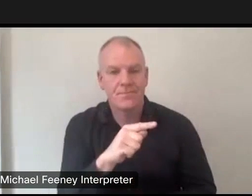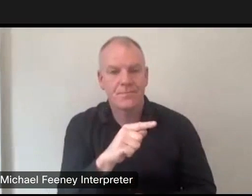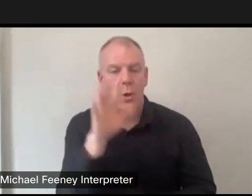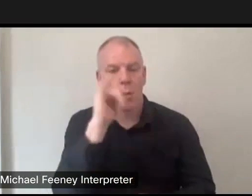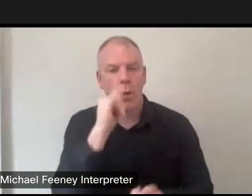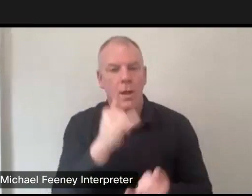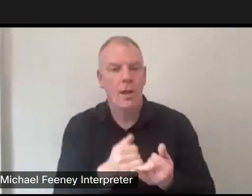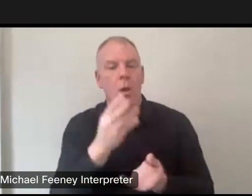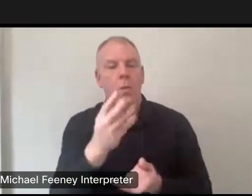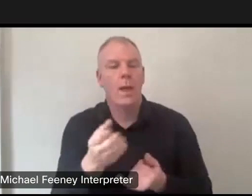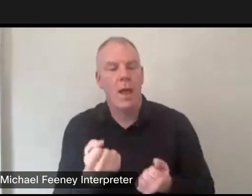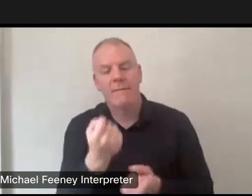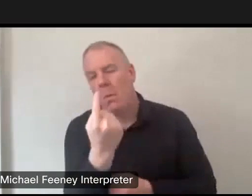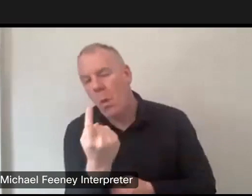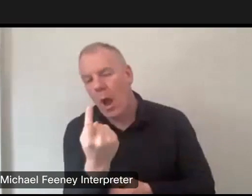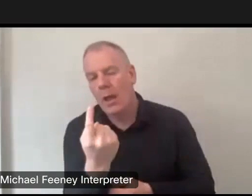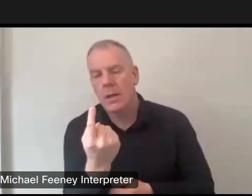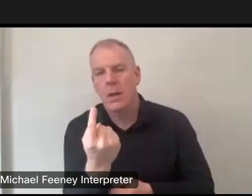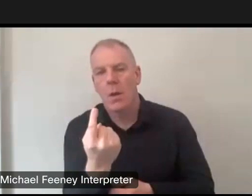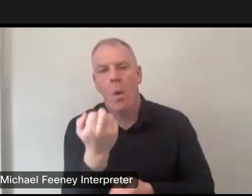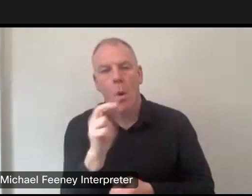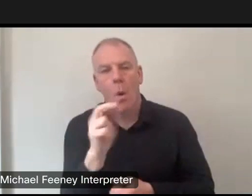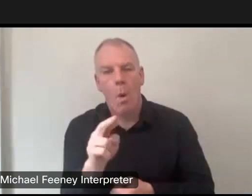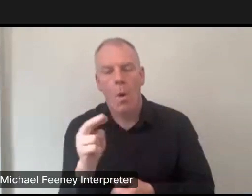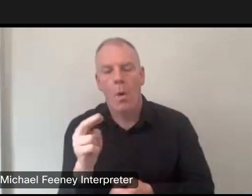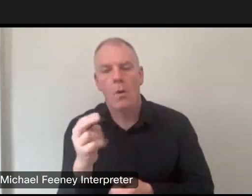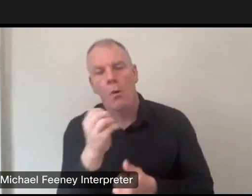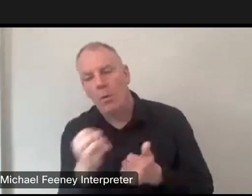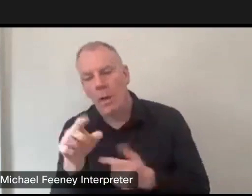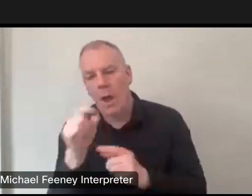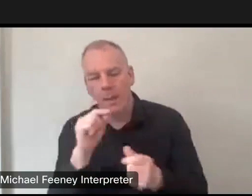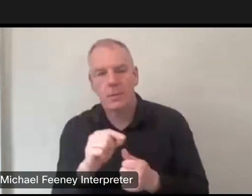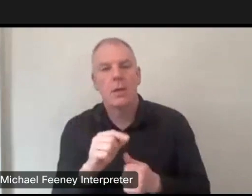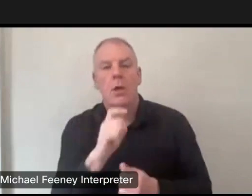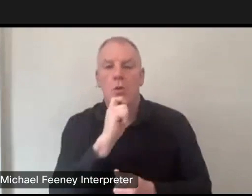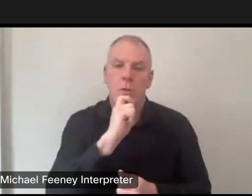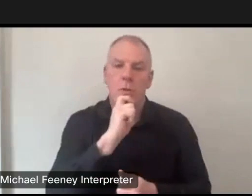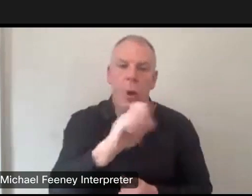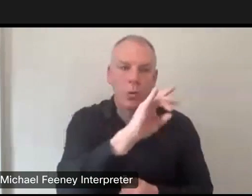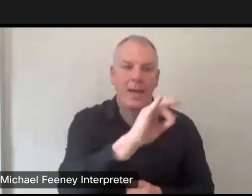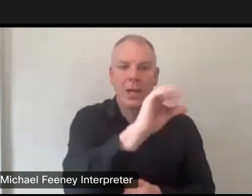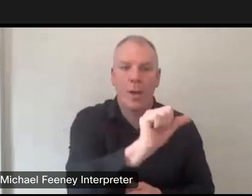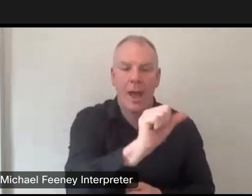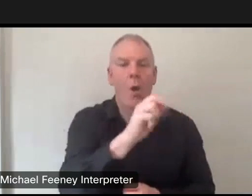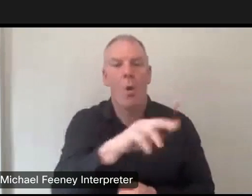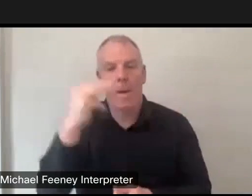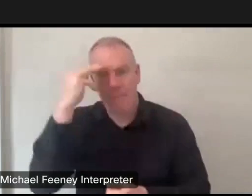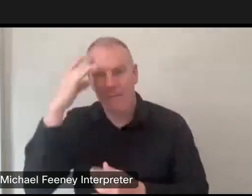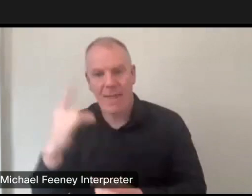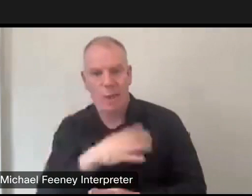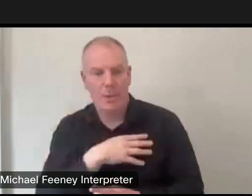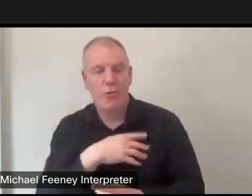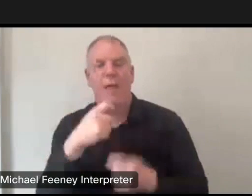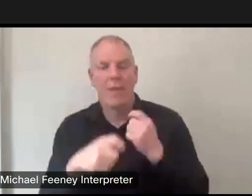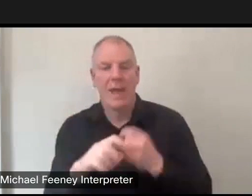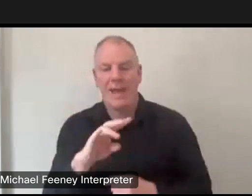only the one of two options. So you'll either report to HICWA or the Mental Health Commission, and HICWA will funnel it to the Chief Inspector.